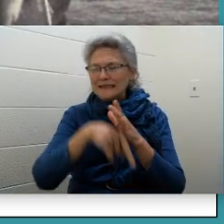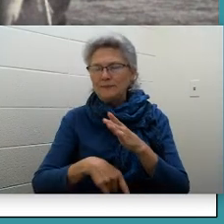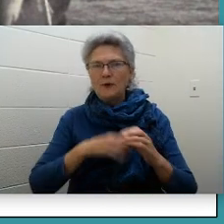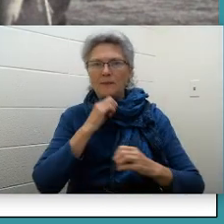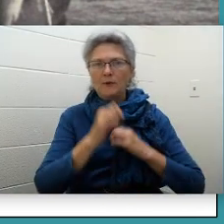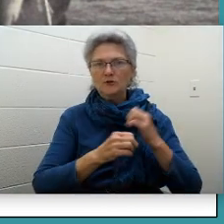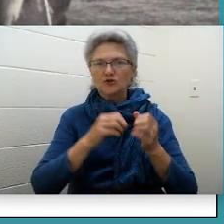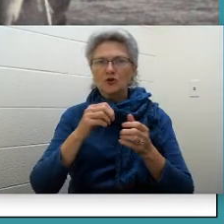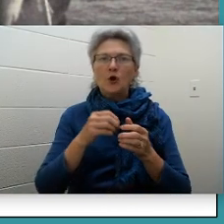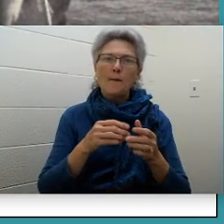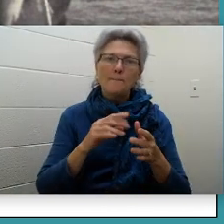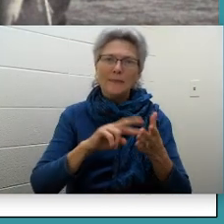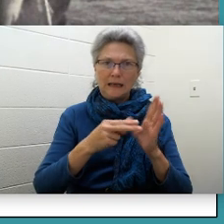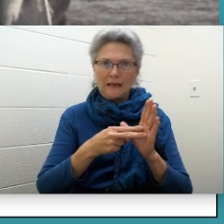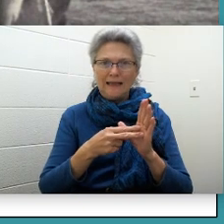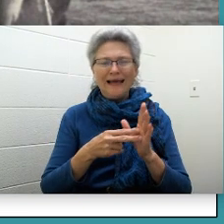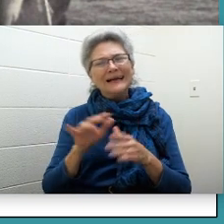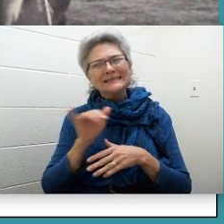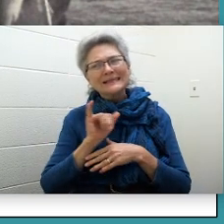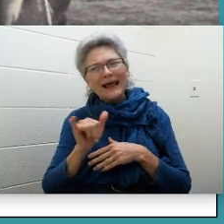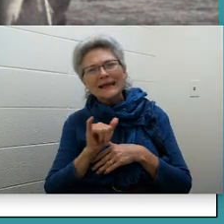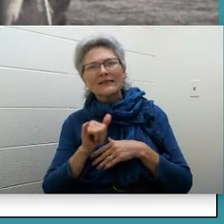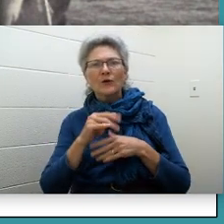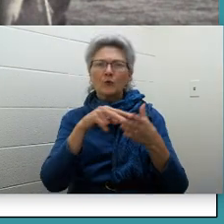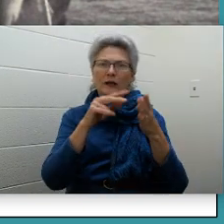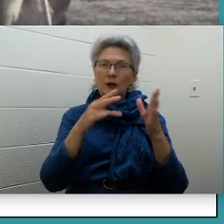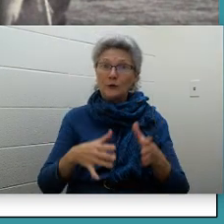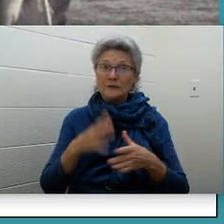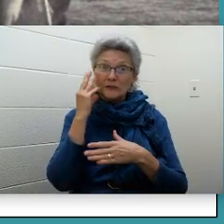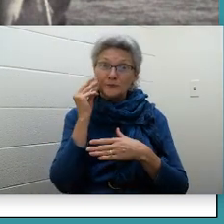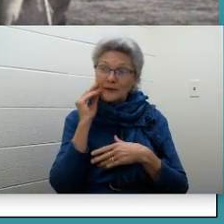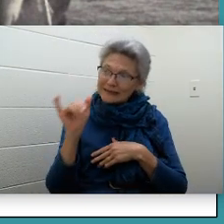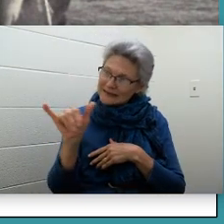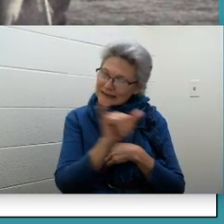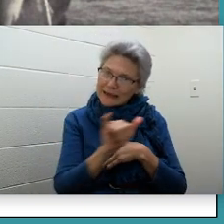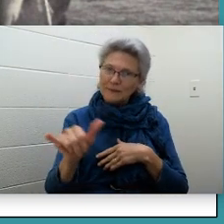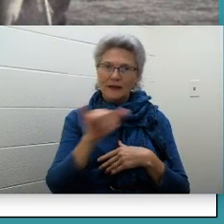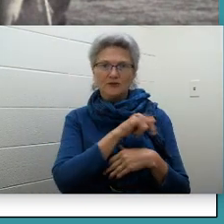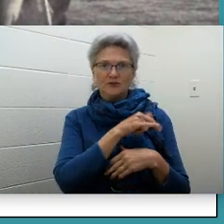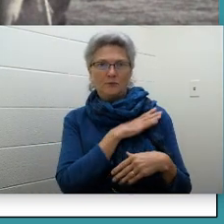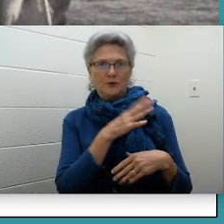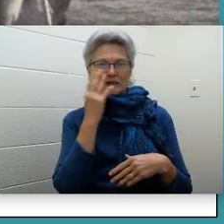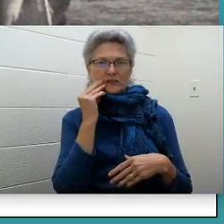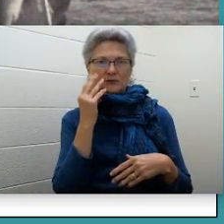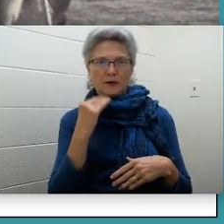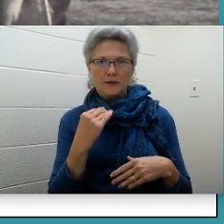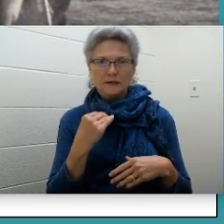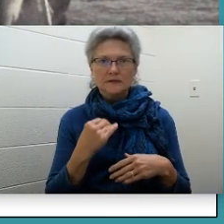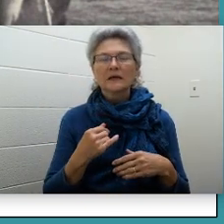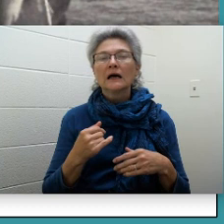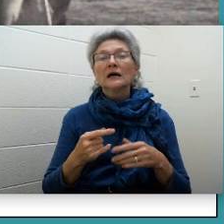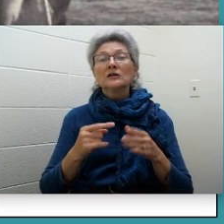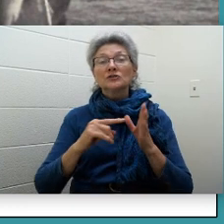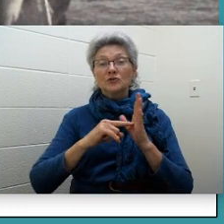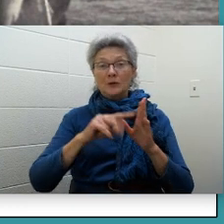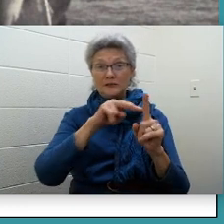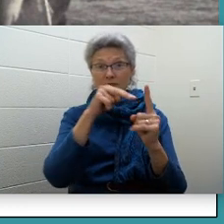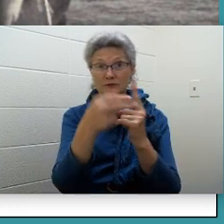if the reader is experiencing Burroughs' experience at the same time, making his views of the natural world ours